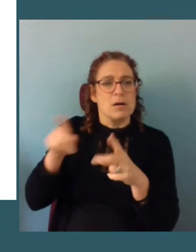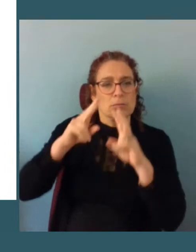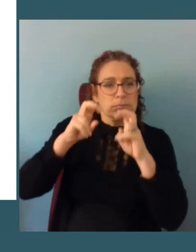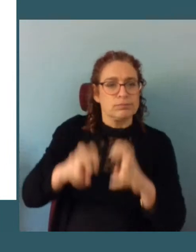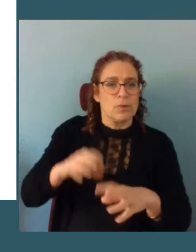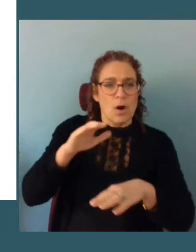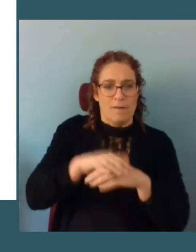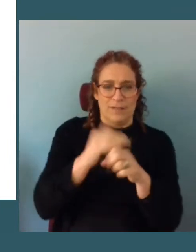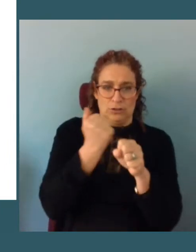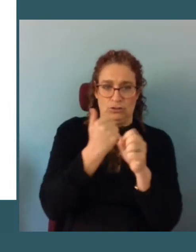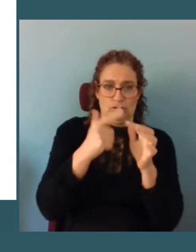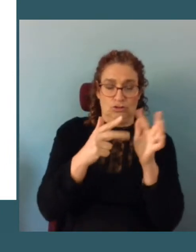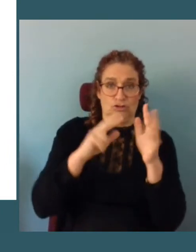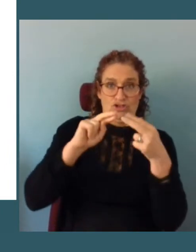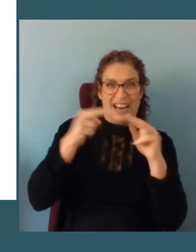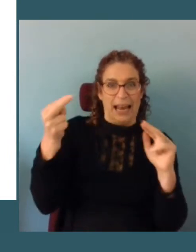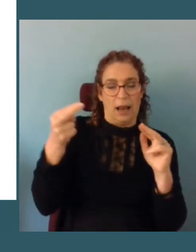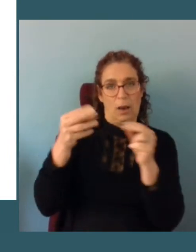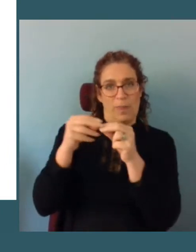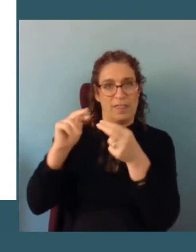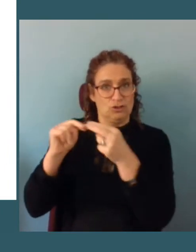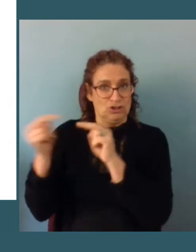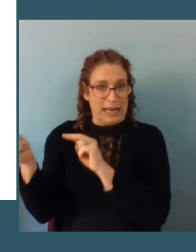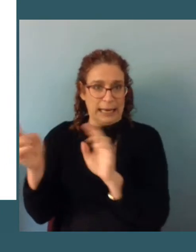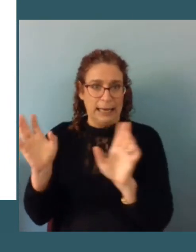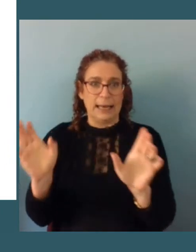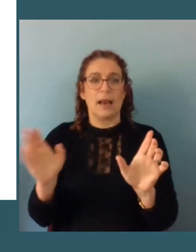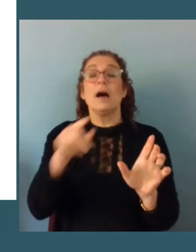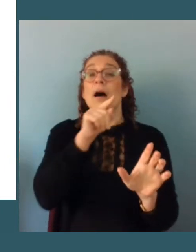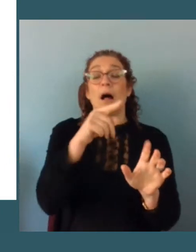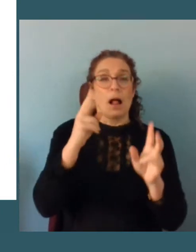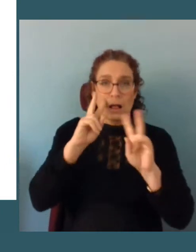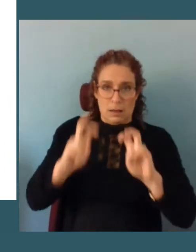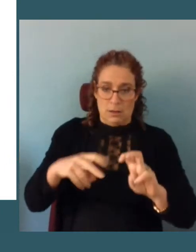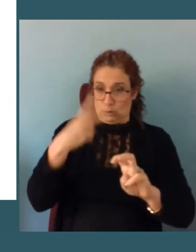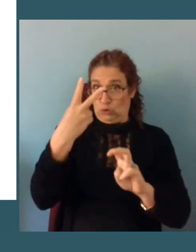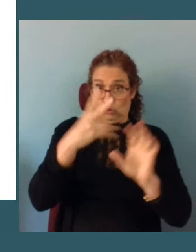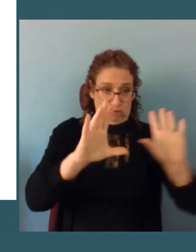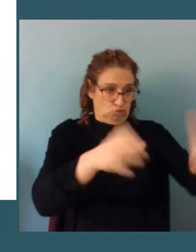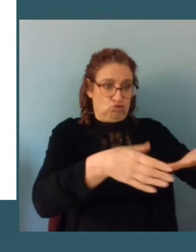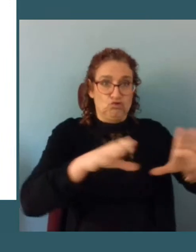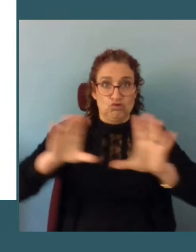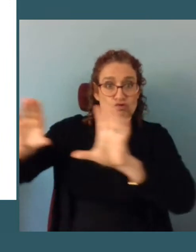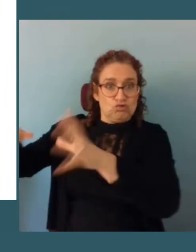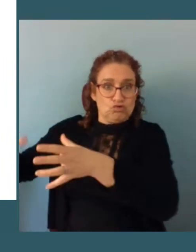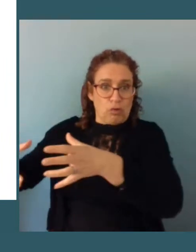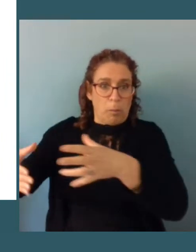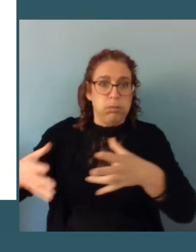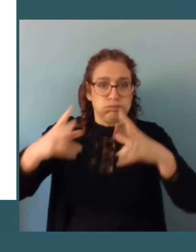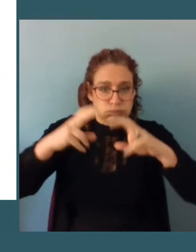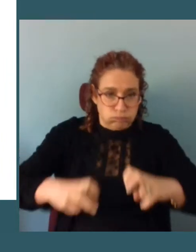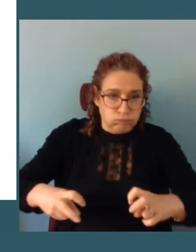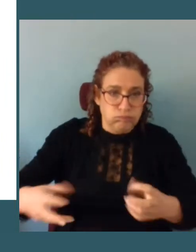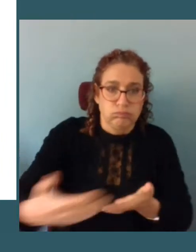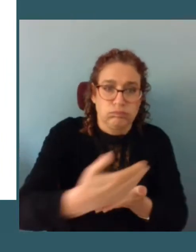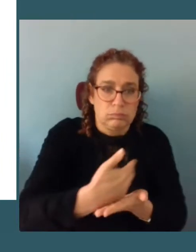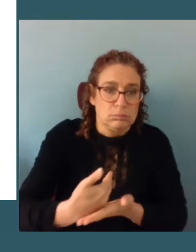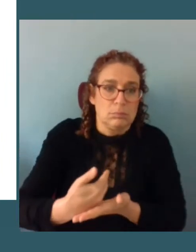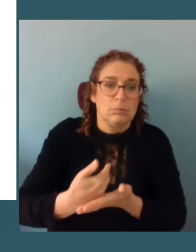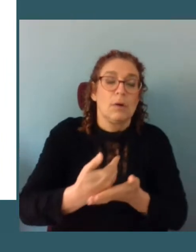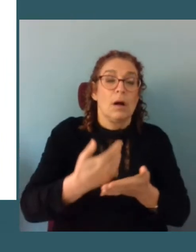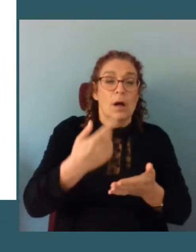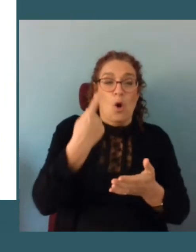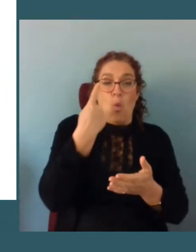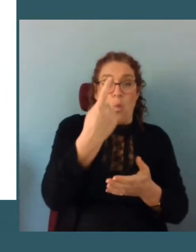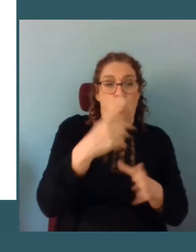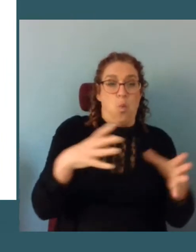interaction. They took 2 large population-based birth cohort studies. One was the Isle of